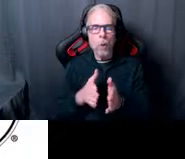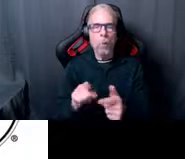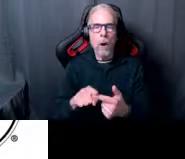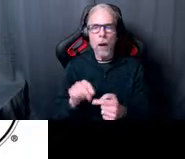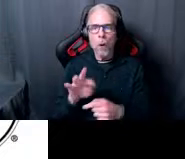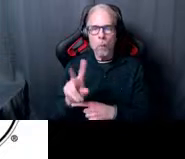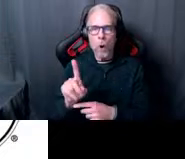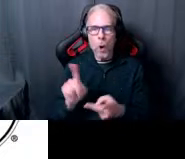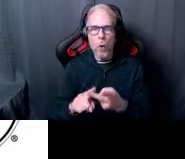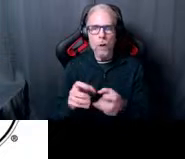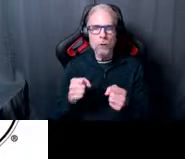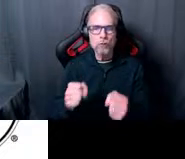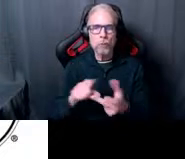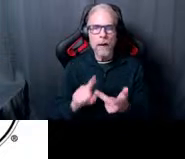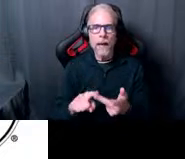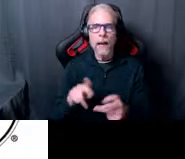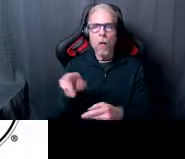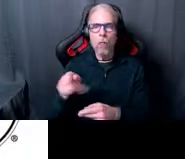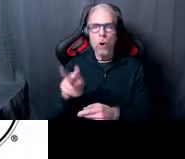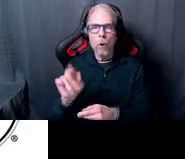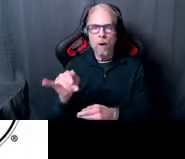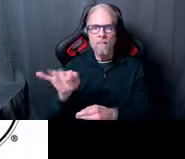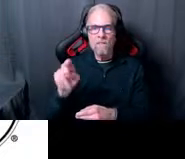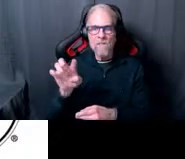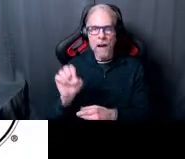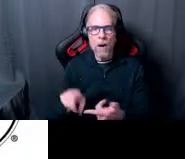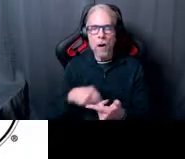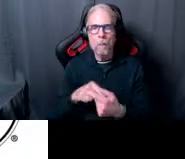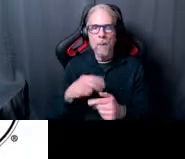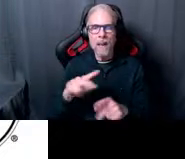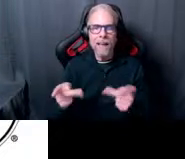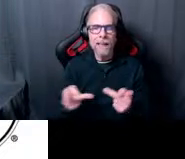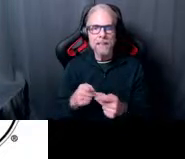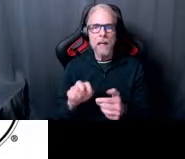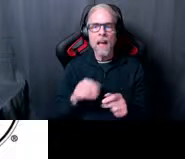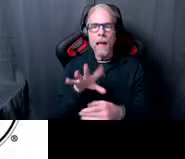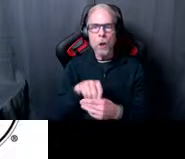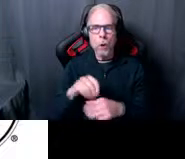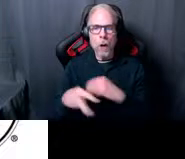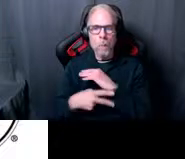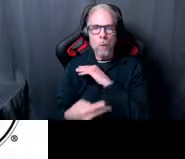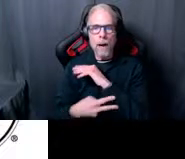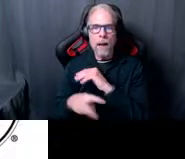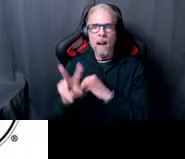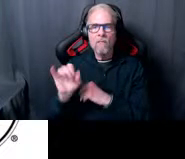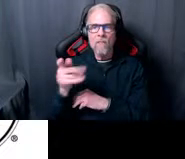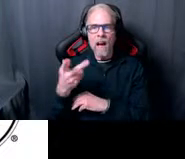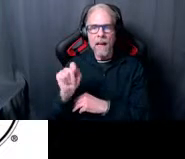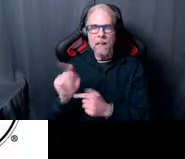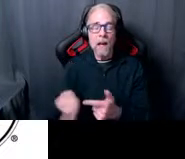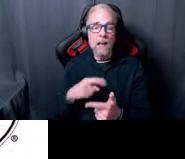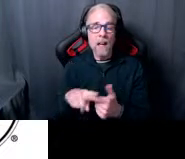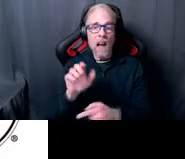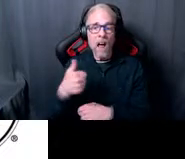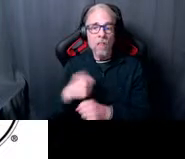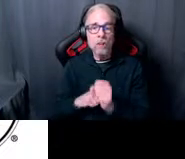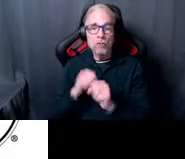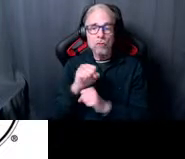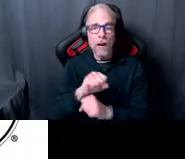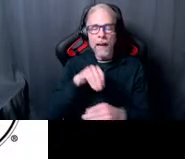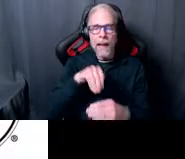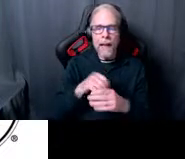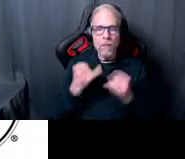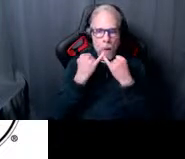street, thoroughfare, and place, including bridges, viaducts, and other structures within the boundaries of